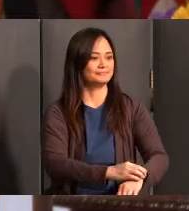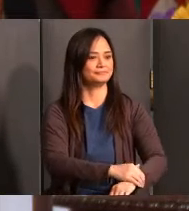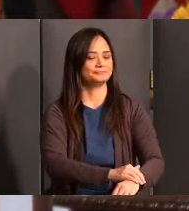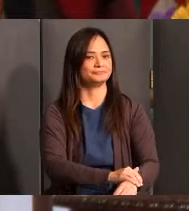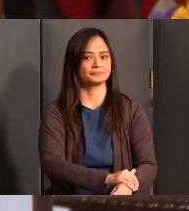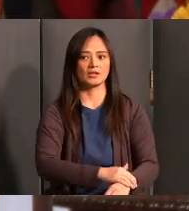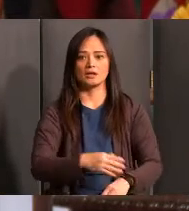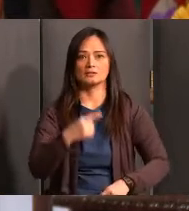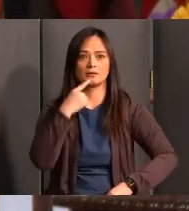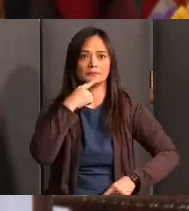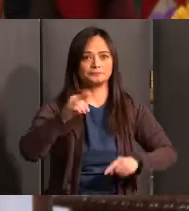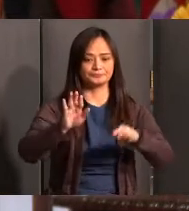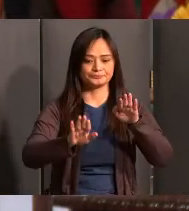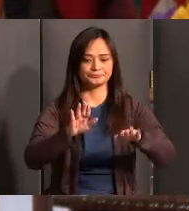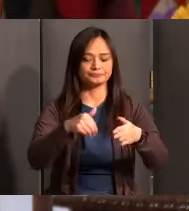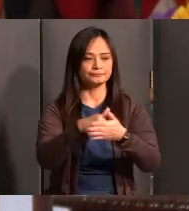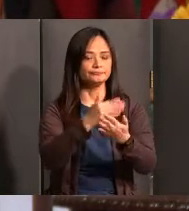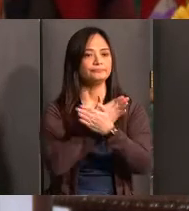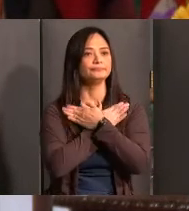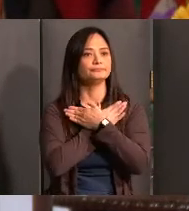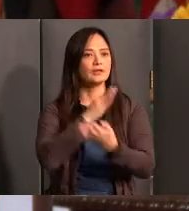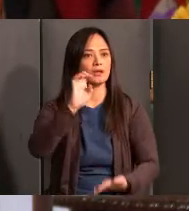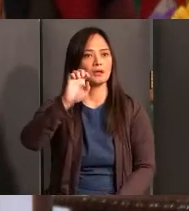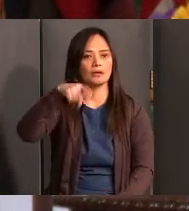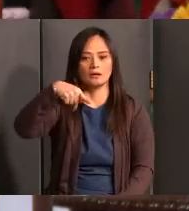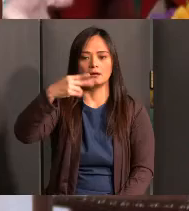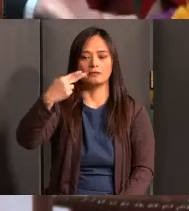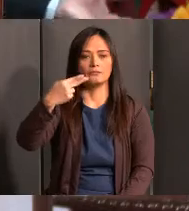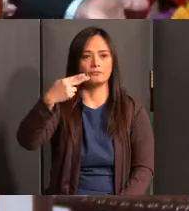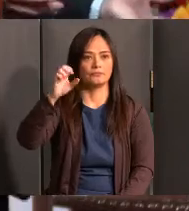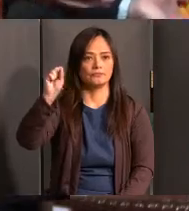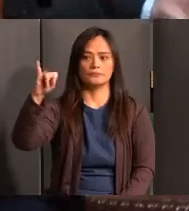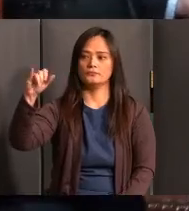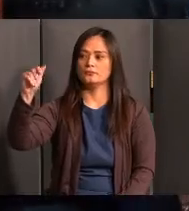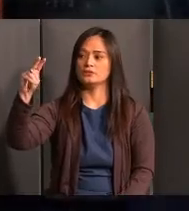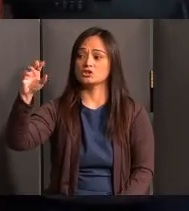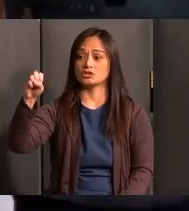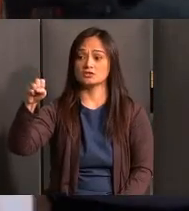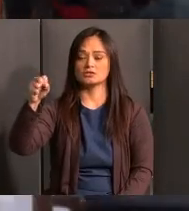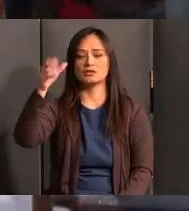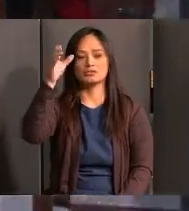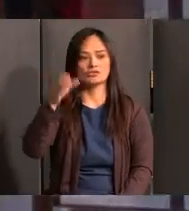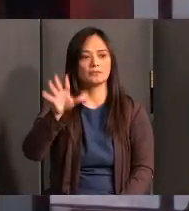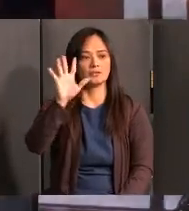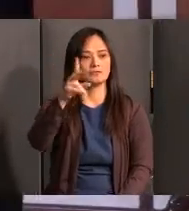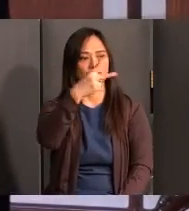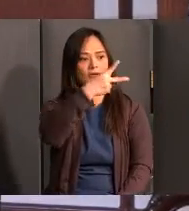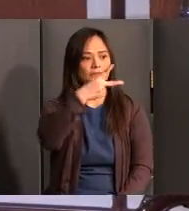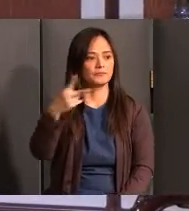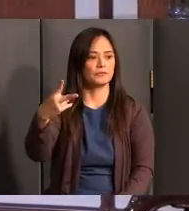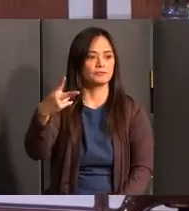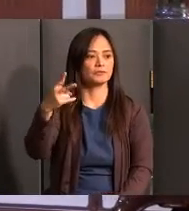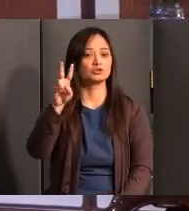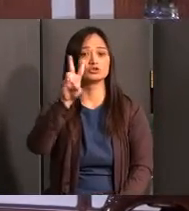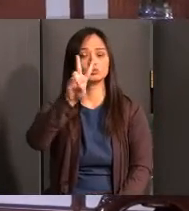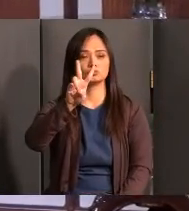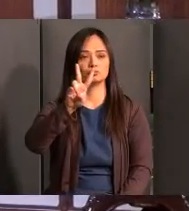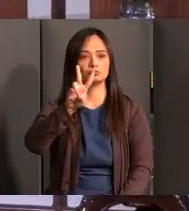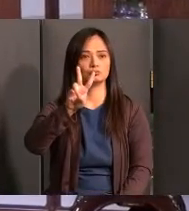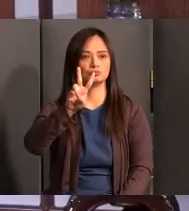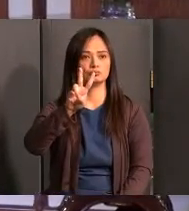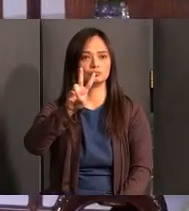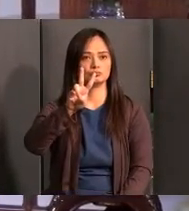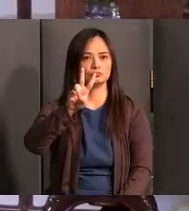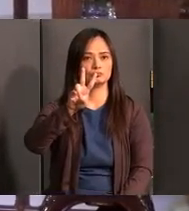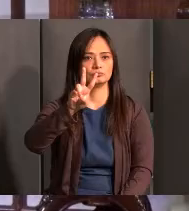in love. Turn to Ephesians 5:2. Appreciate this today. Sino ba yung sinulatan ni Paul sa Ephesians? Ito yung church